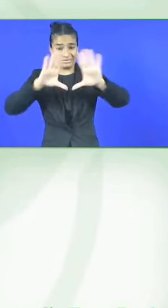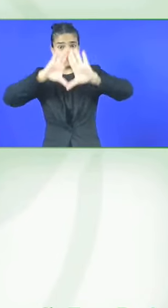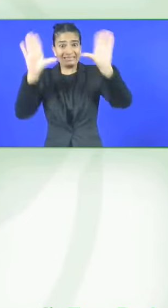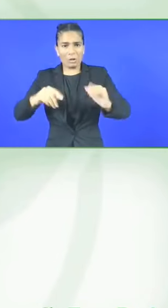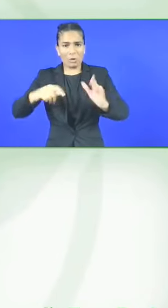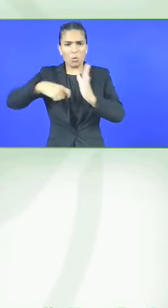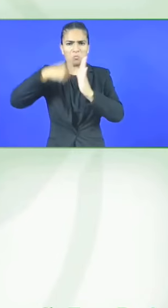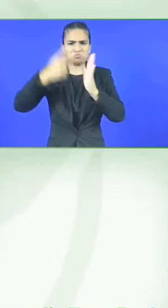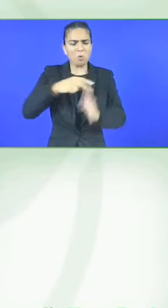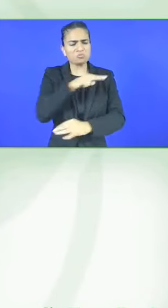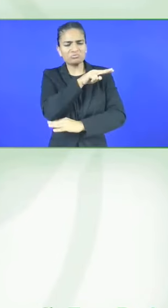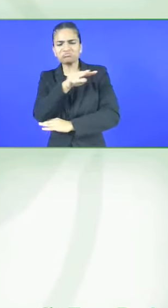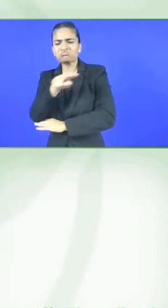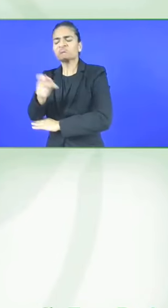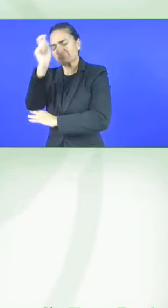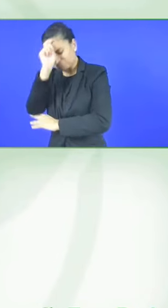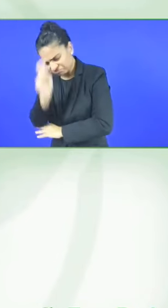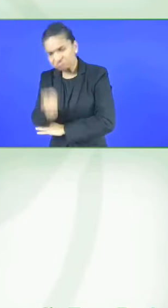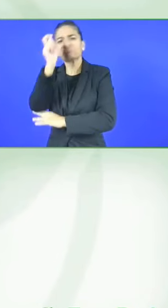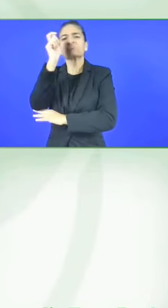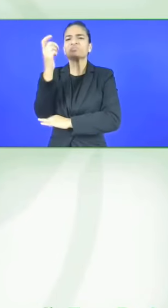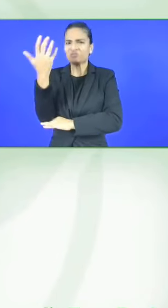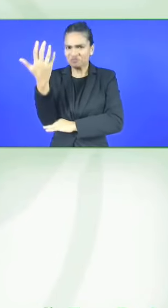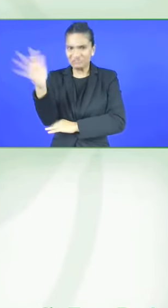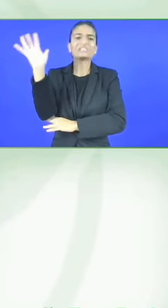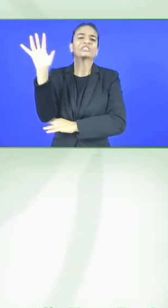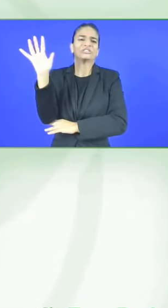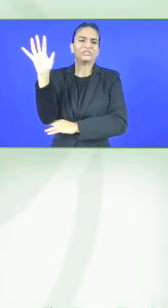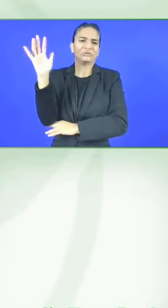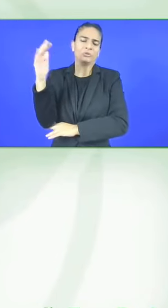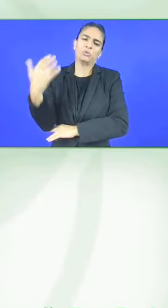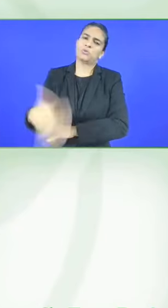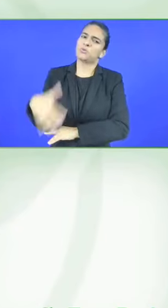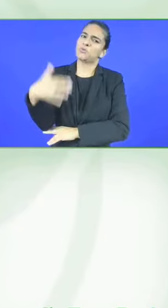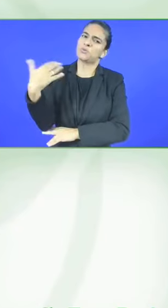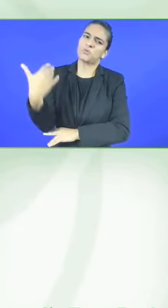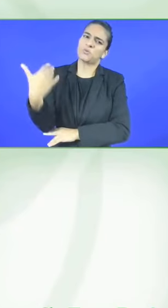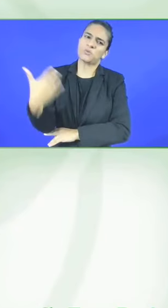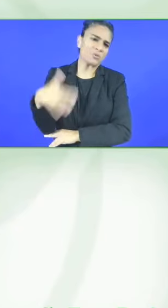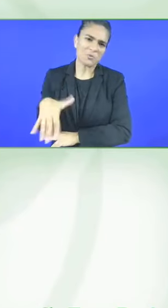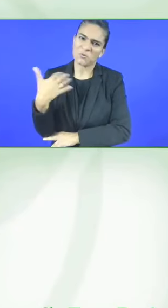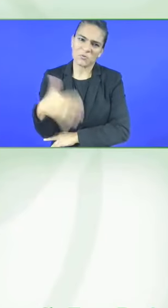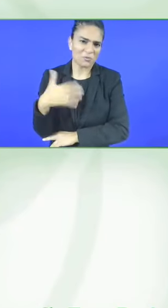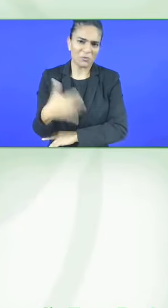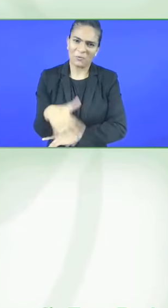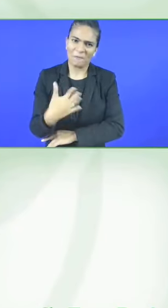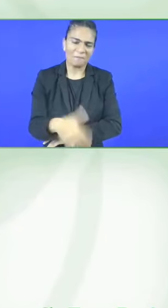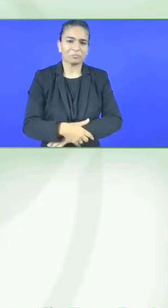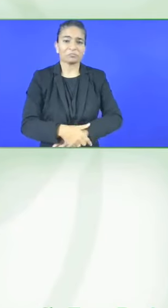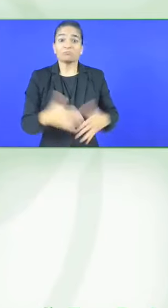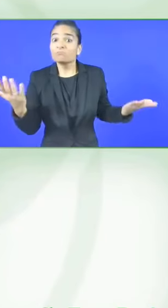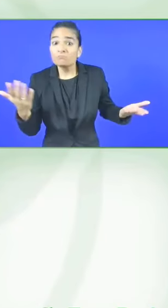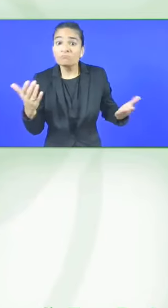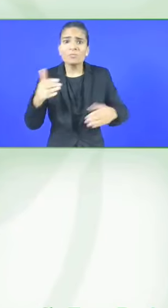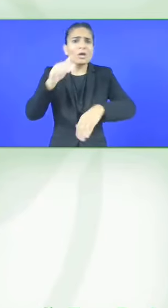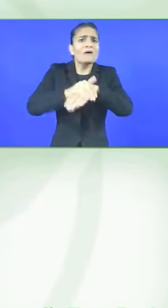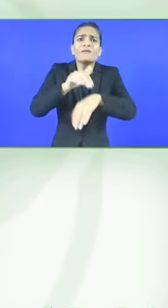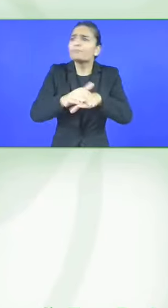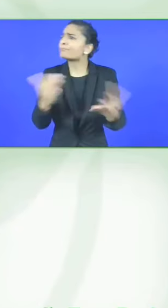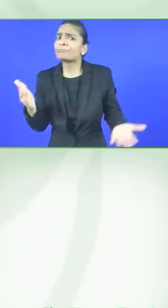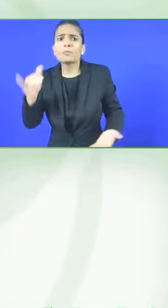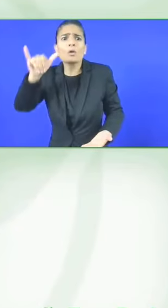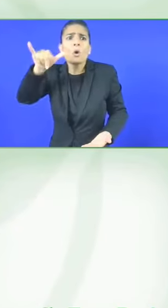own, I will see you back here at 6 o'clock this evening in my sparkly green dress with my green